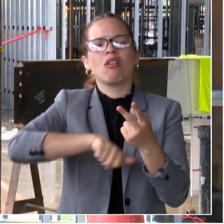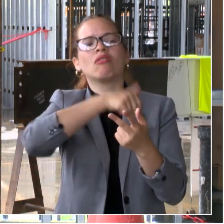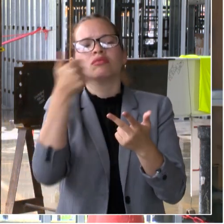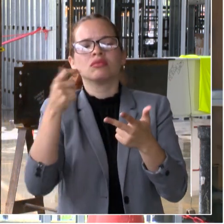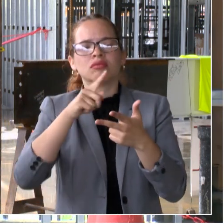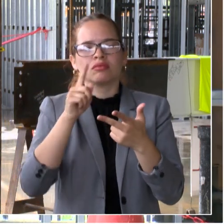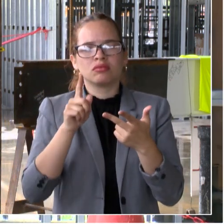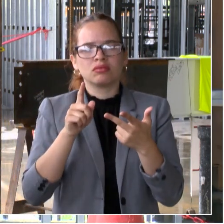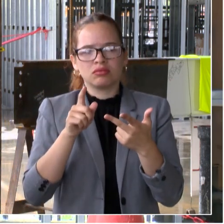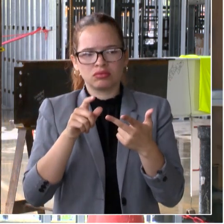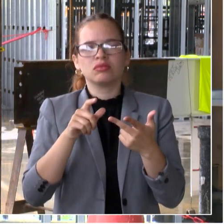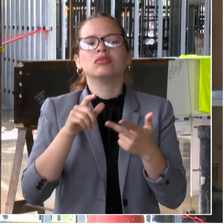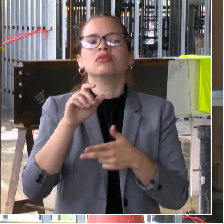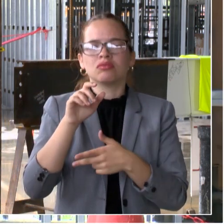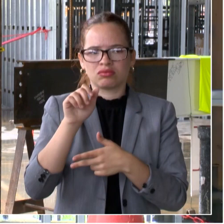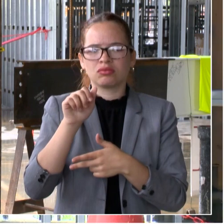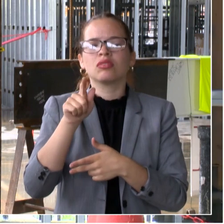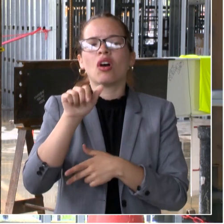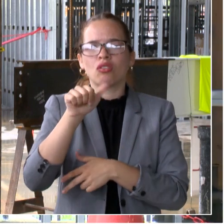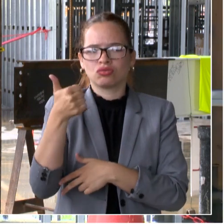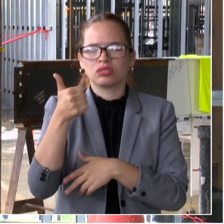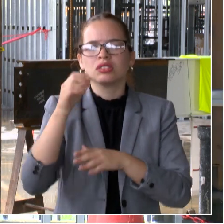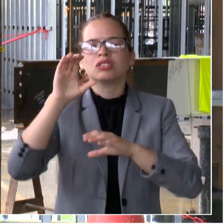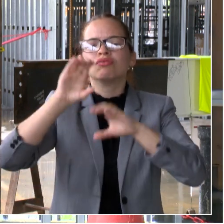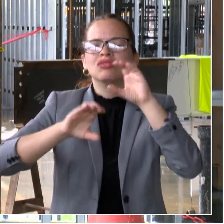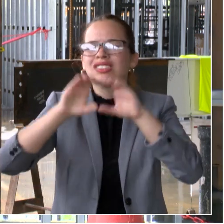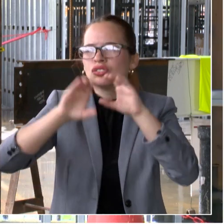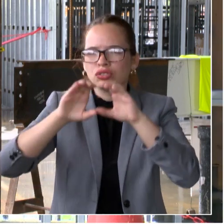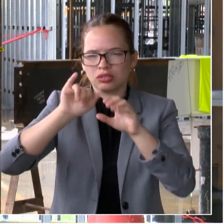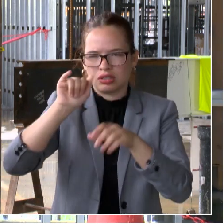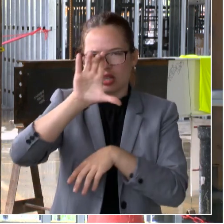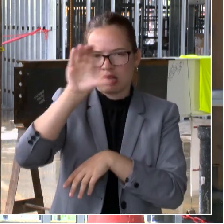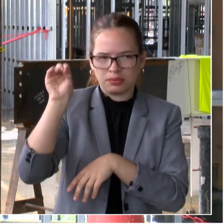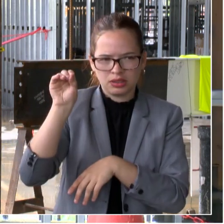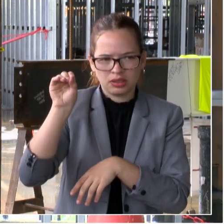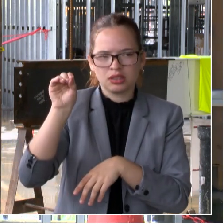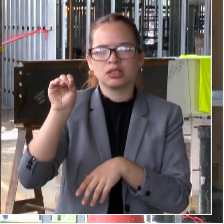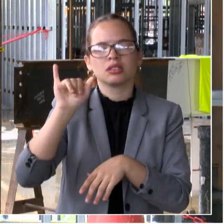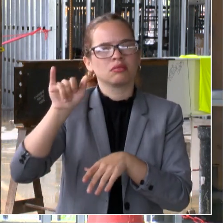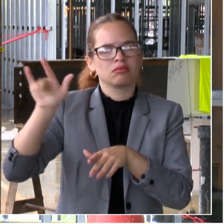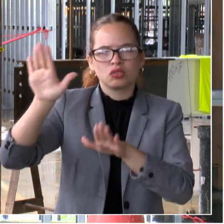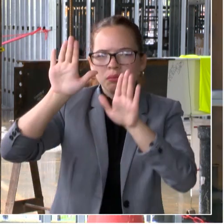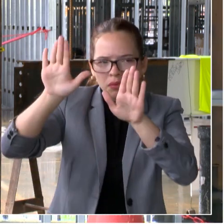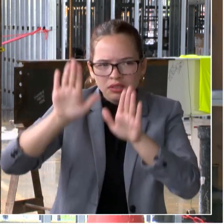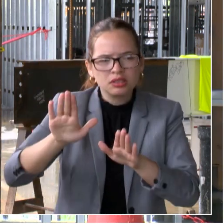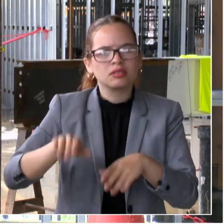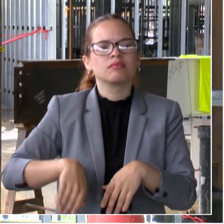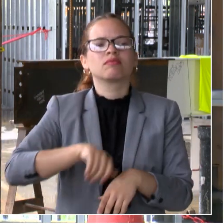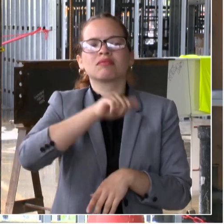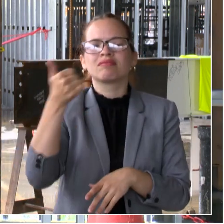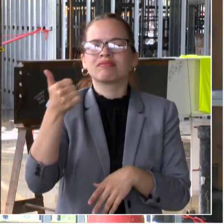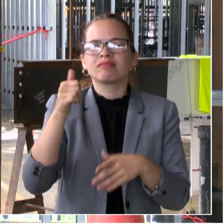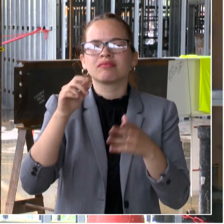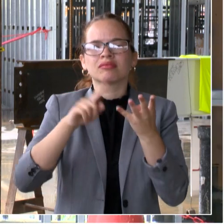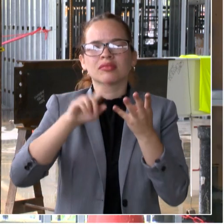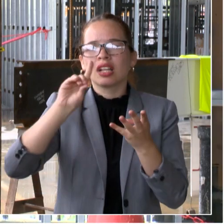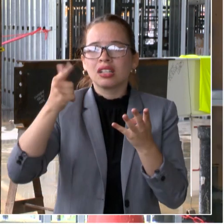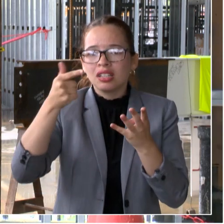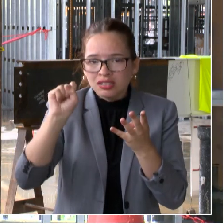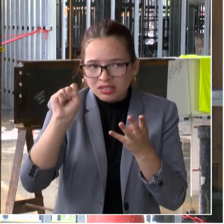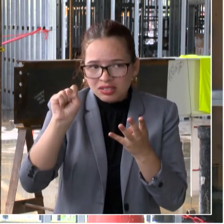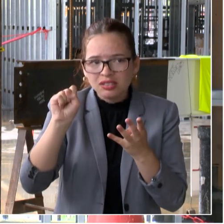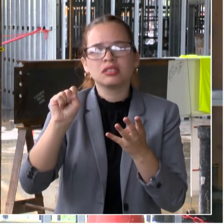degrees, whether it's snow, rain. I see people walking around the mud puddles right now. We walk right through it because that's what we do to